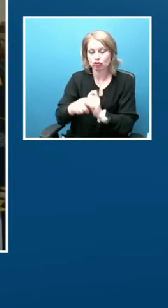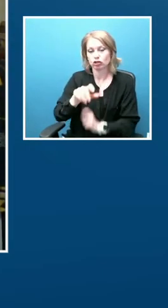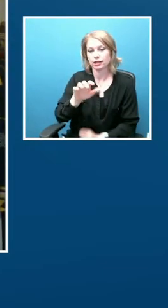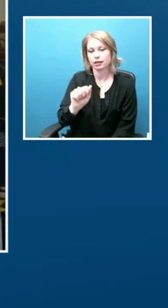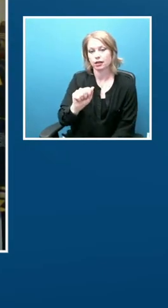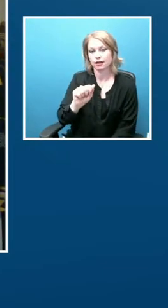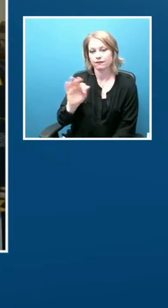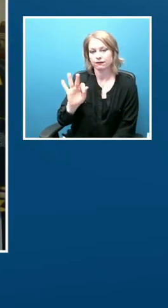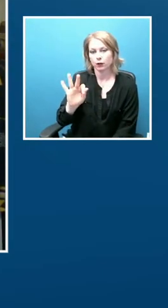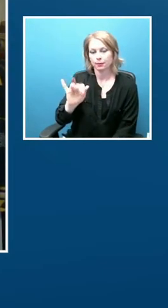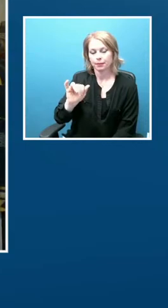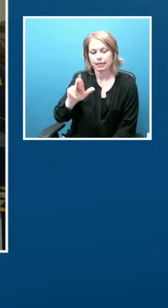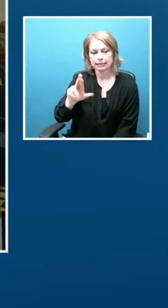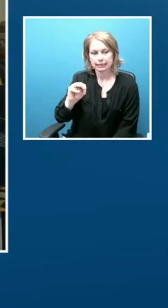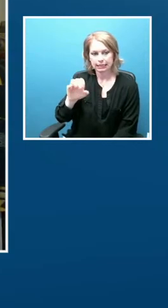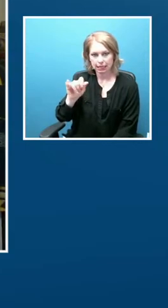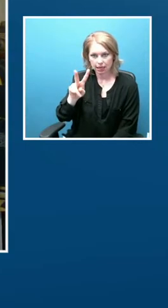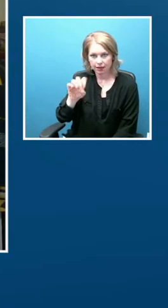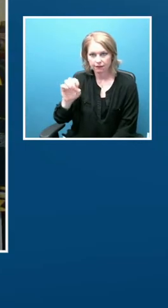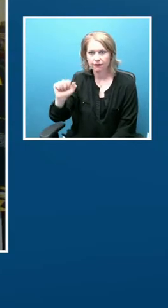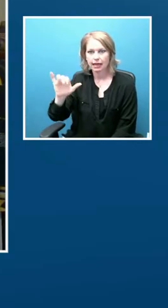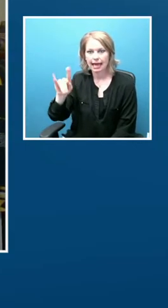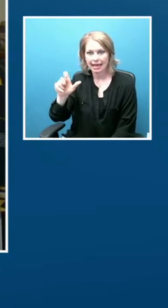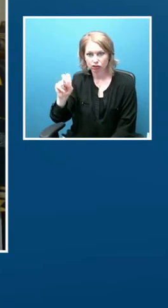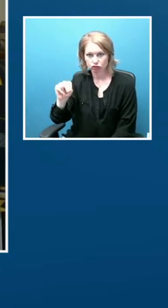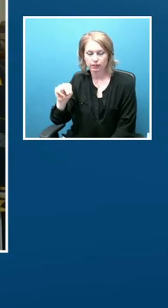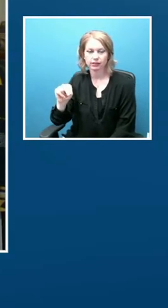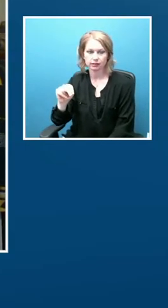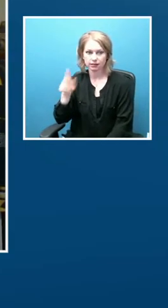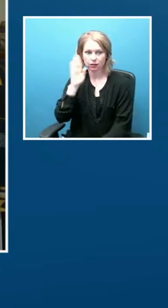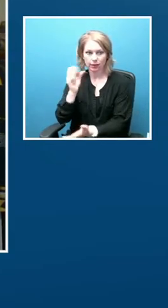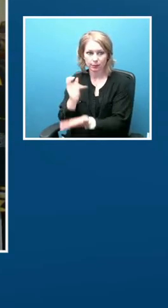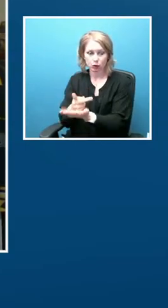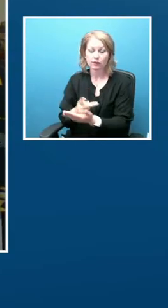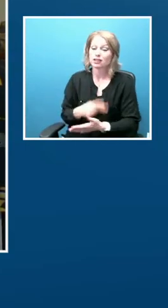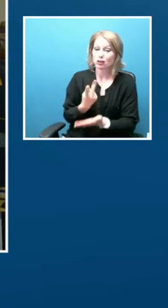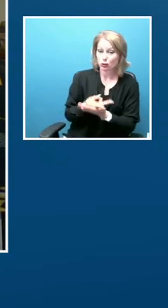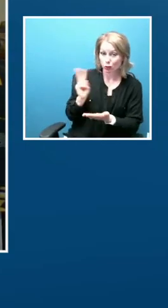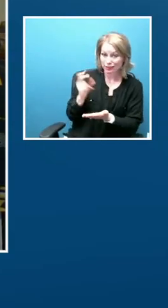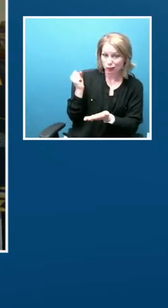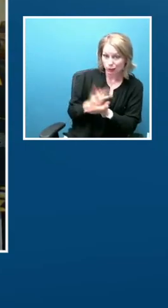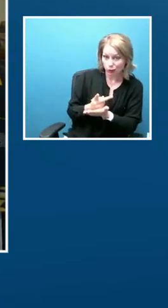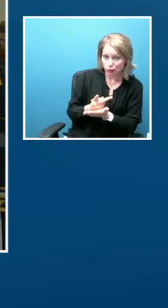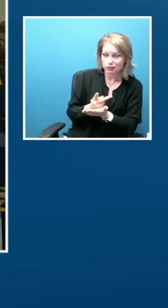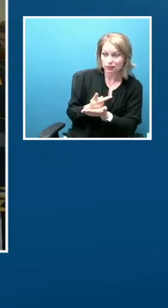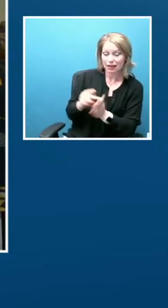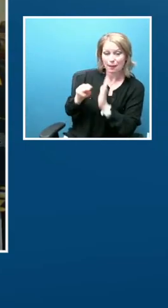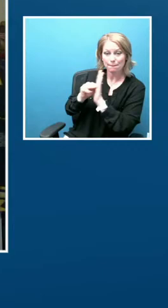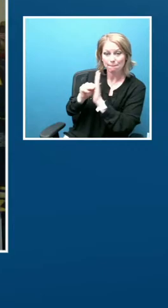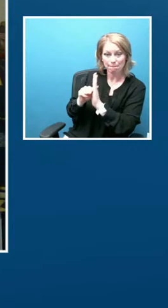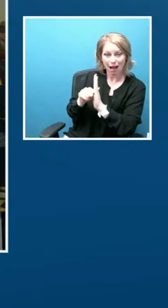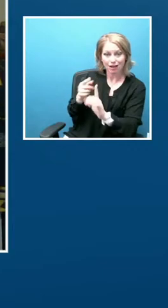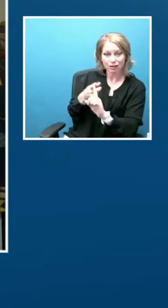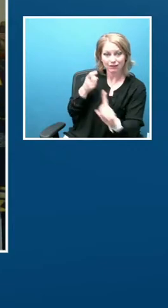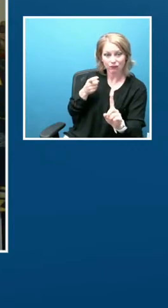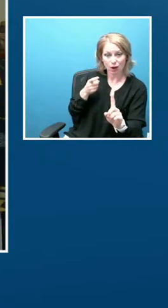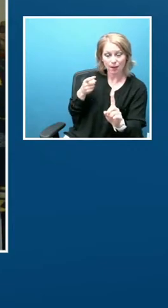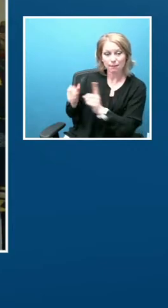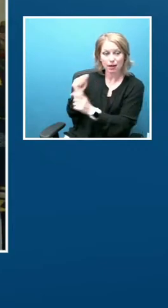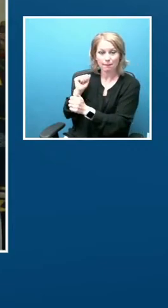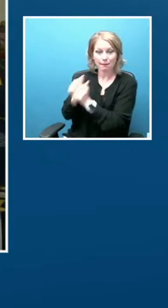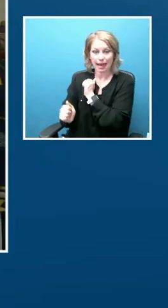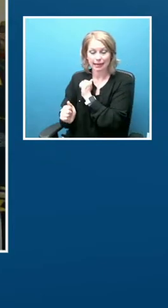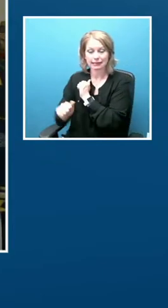approved. The plan that we approved 2 weeks ago was modeled after the affirmative action plan that was passed by South